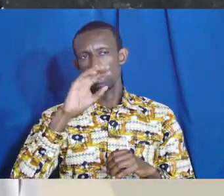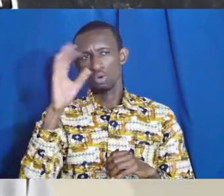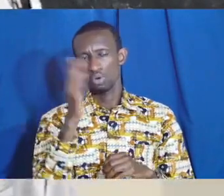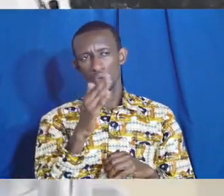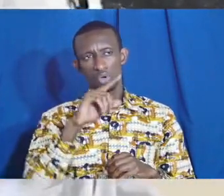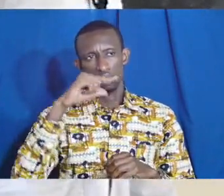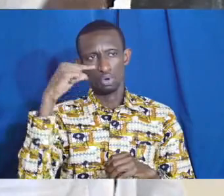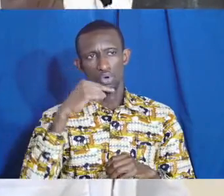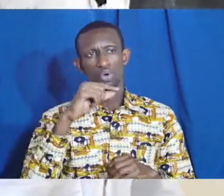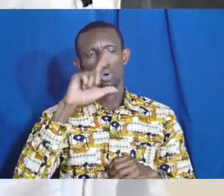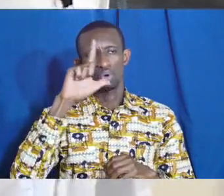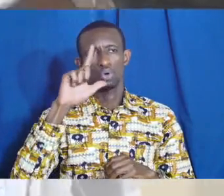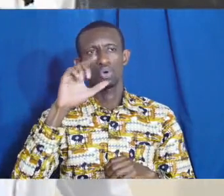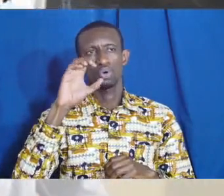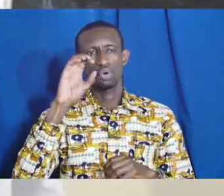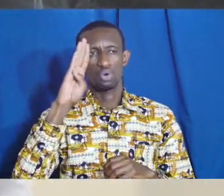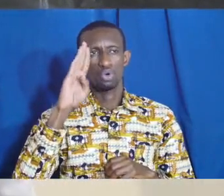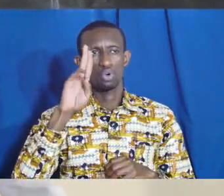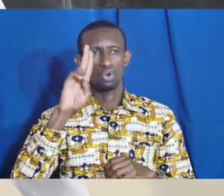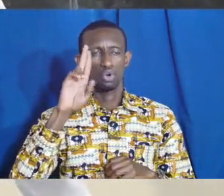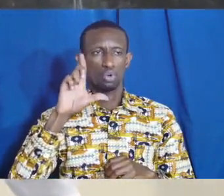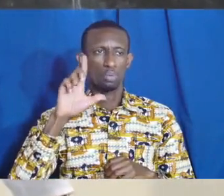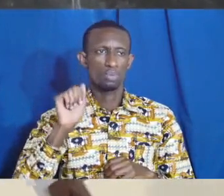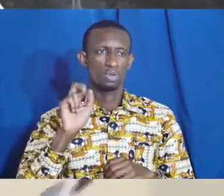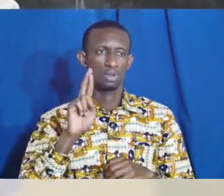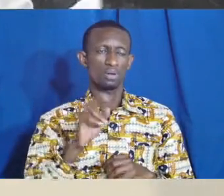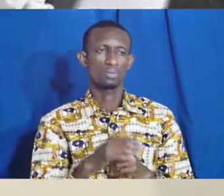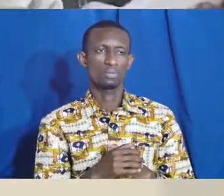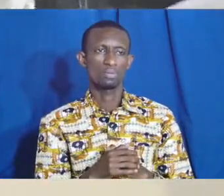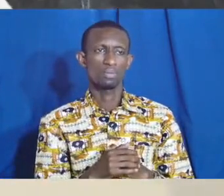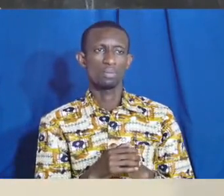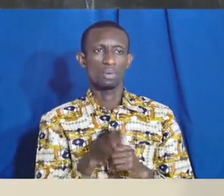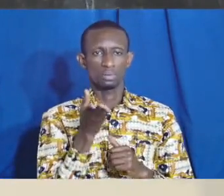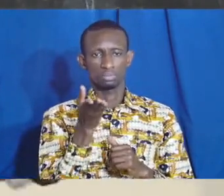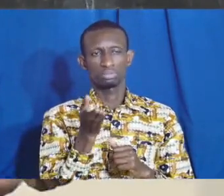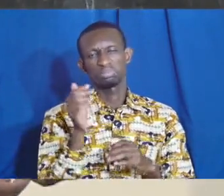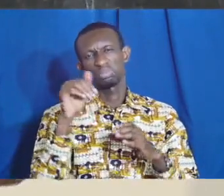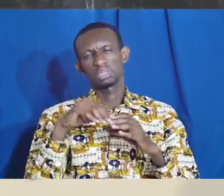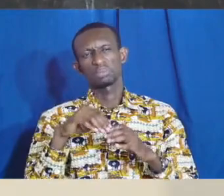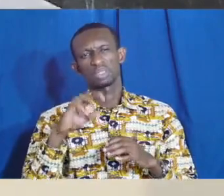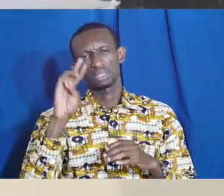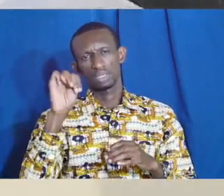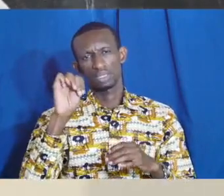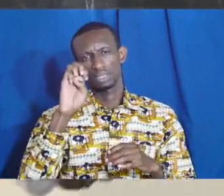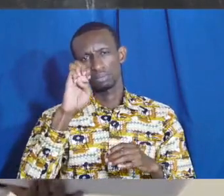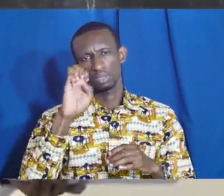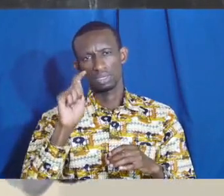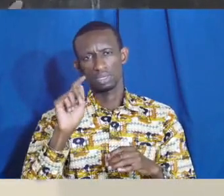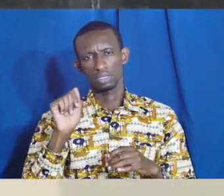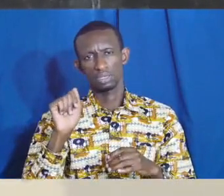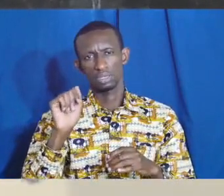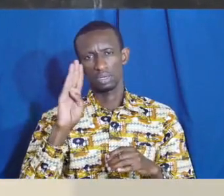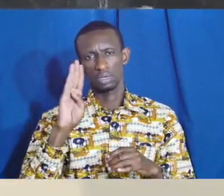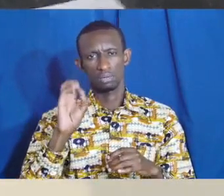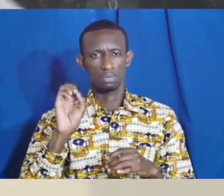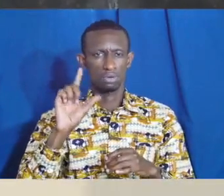fibrous proteins. Globular proteins, most of the time, they normally participate in metabolic reactions. And then for the case of the fibrous